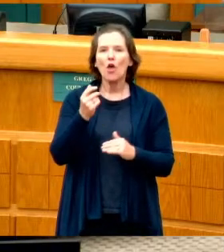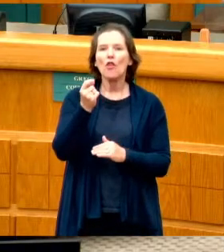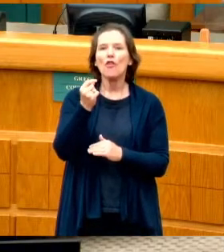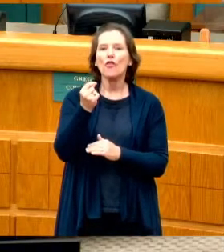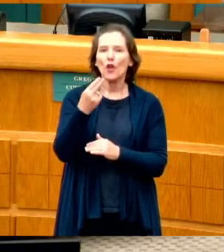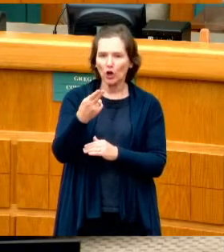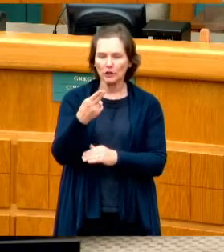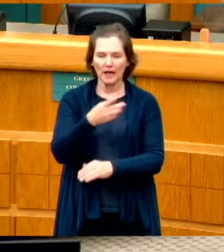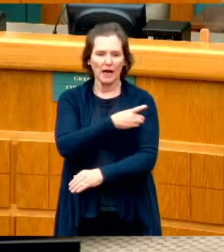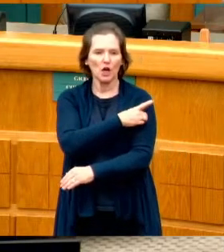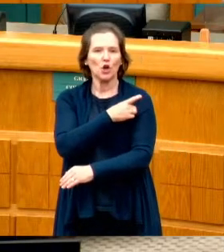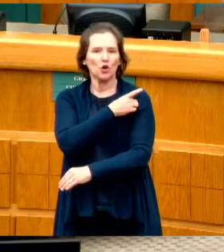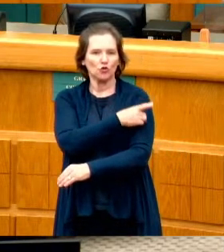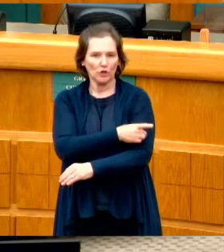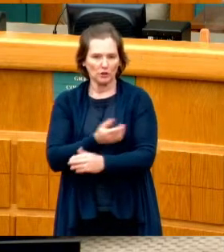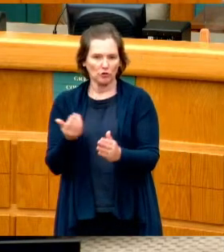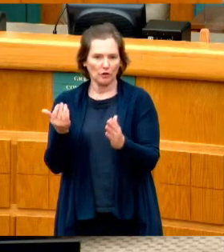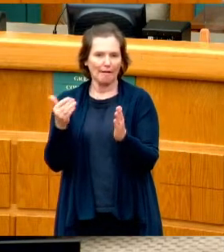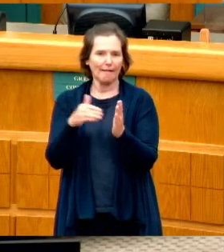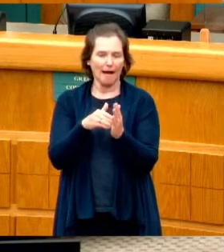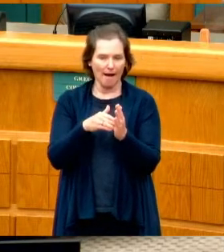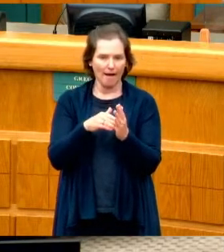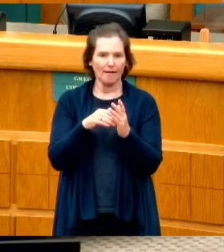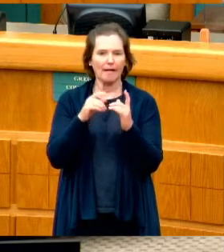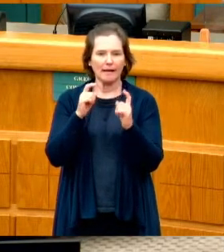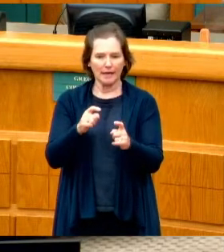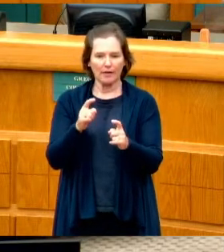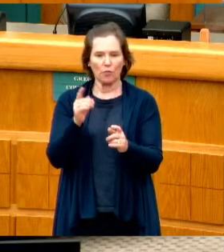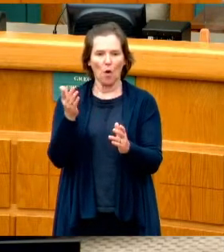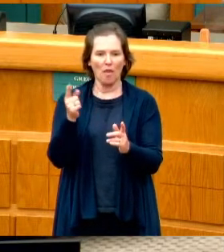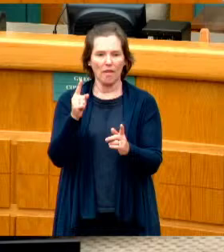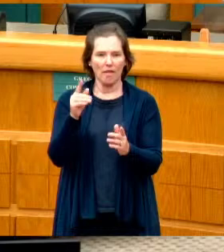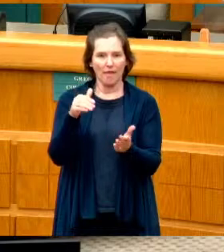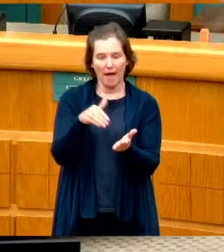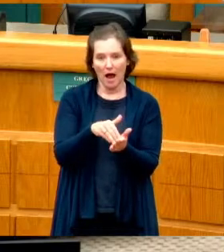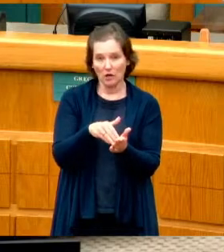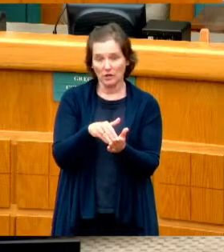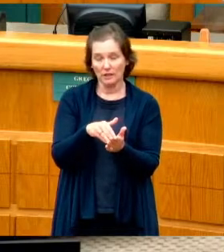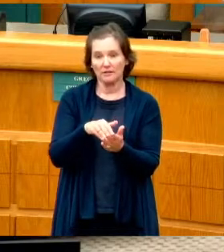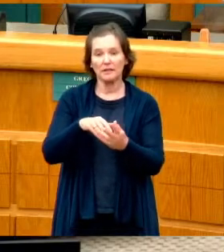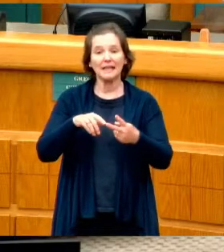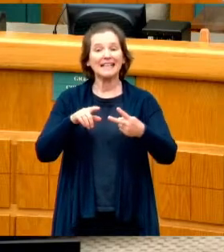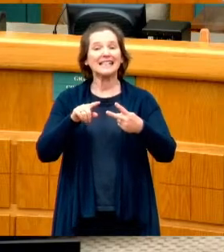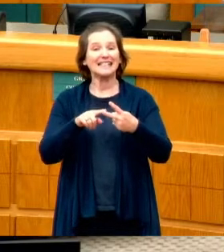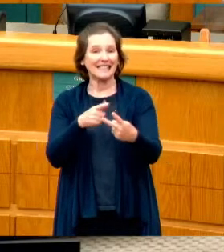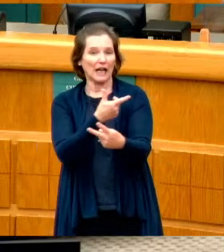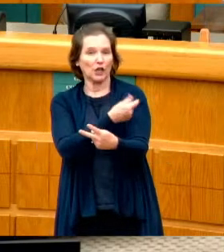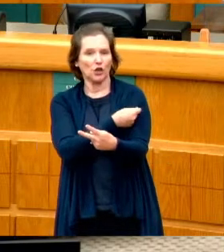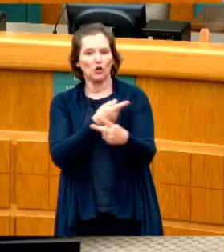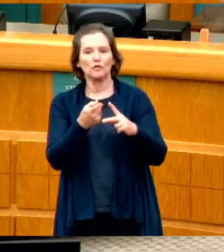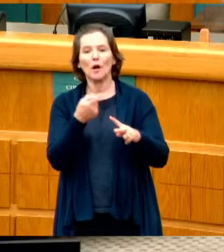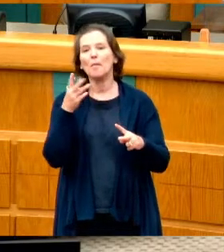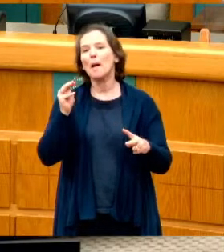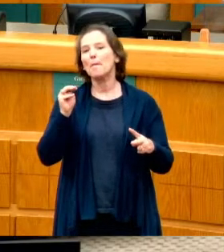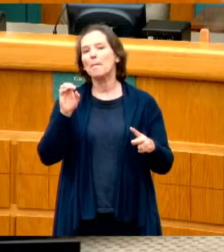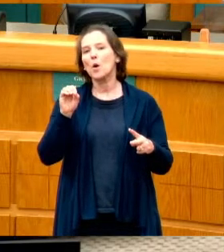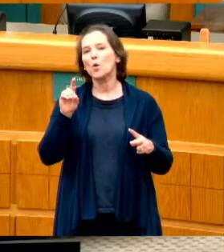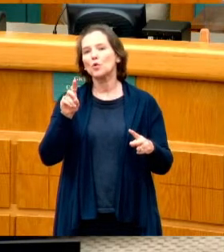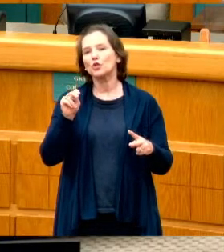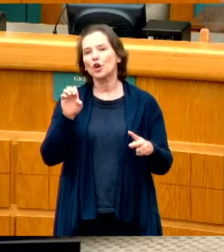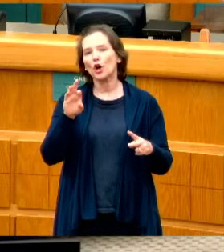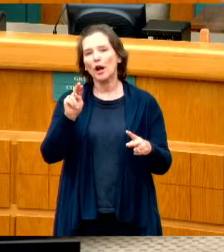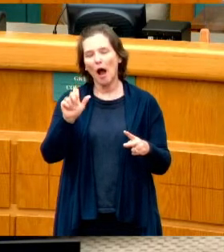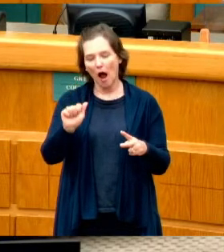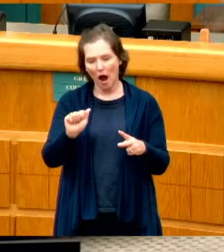be administering 1,000 second-dose Moderna vaccines also at the American Bank Center. On